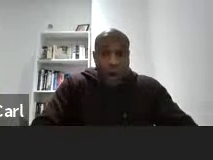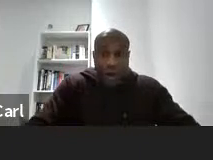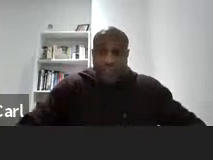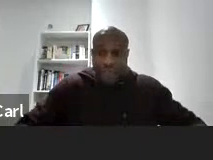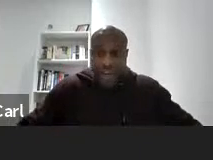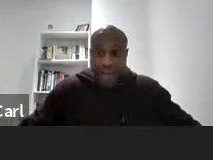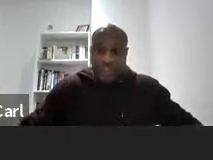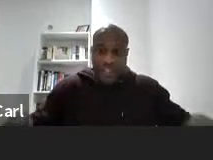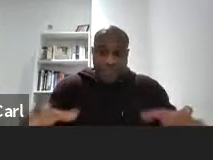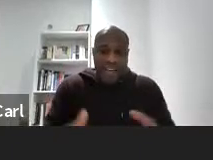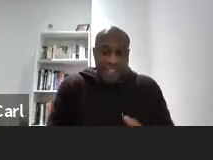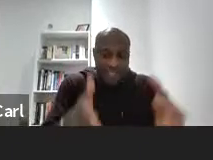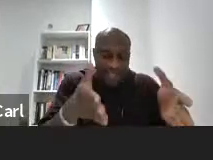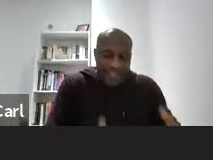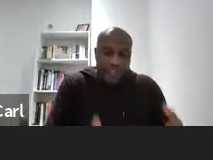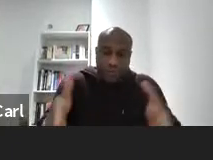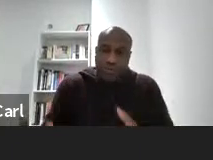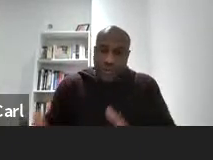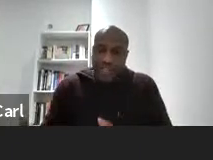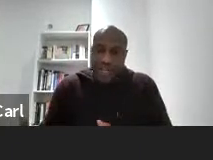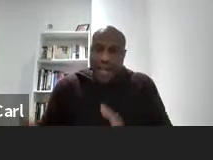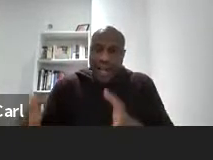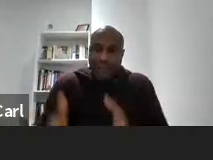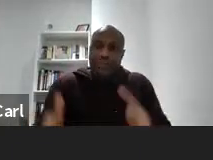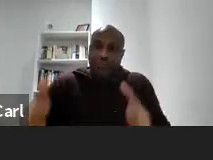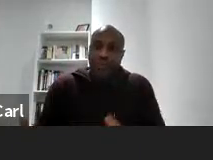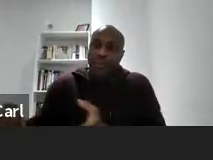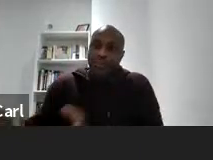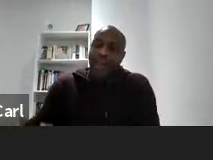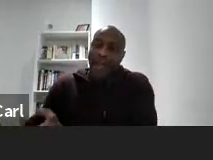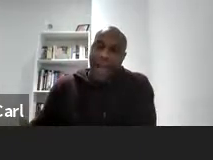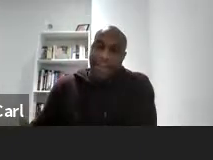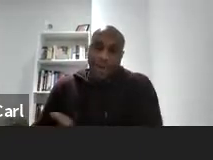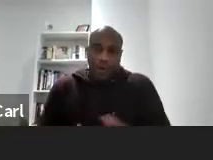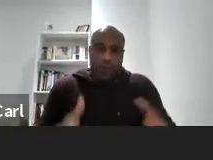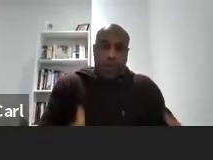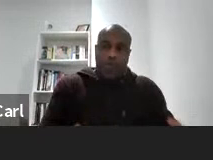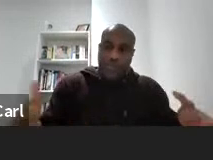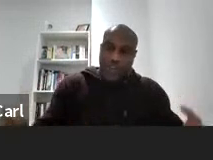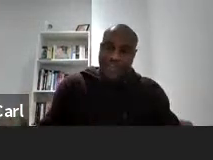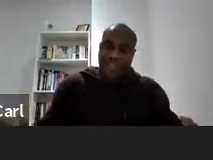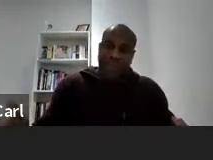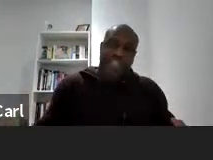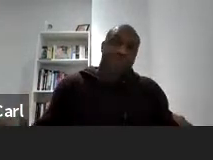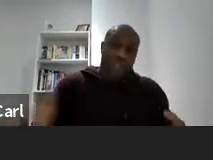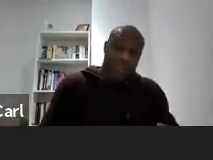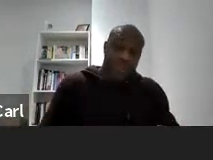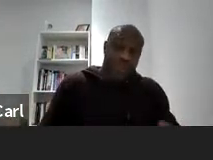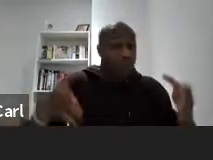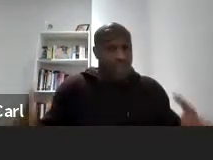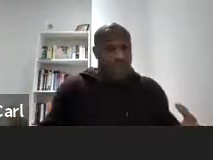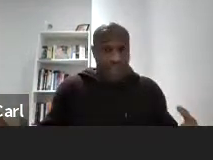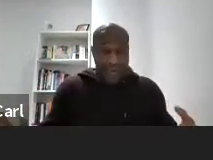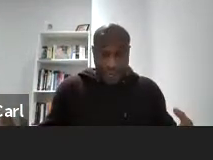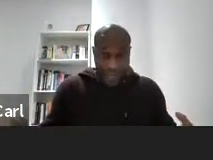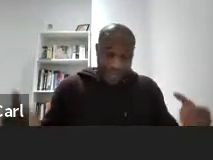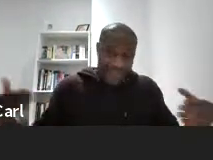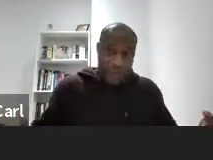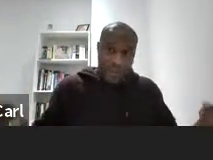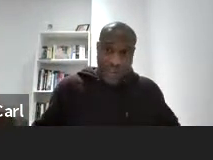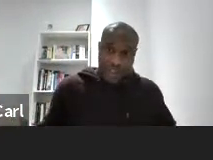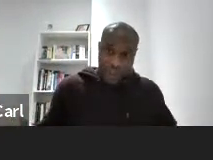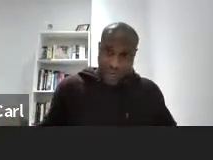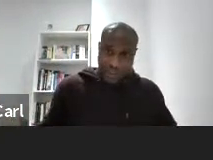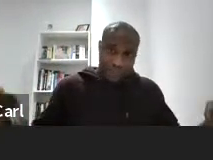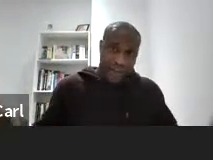have a wireframe, which is basically a set of drawings as to what that app or what the service the community will use will look like. And